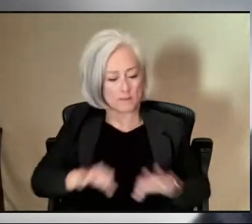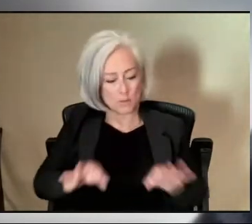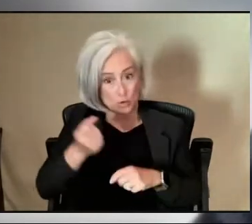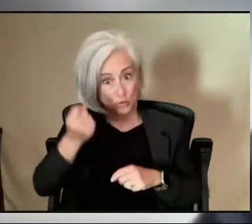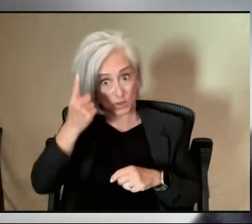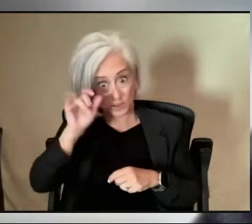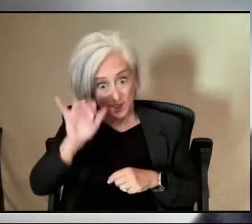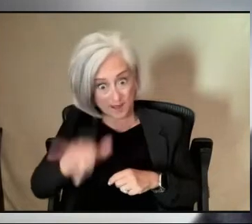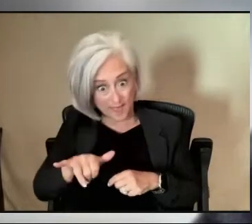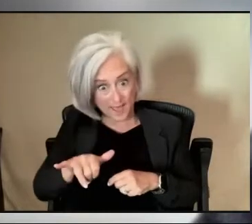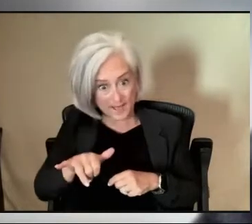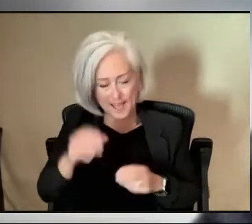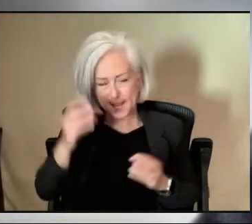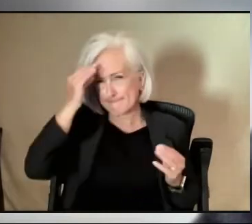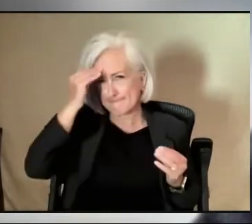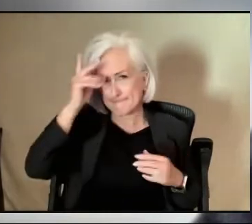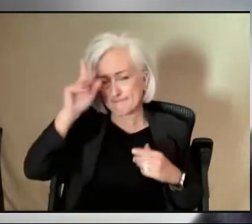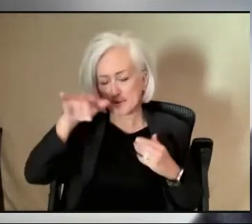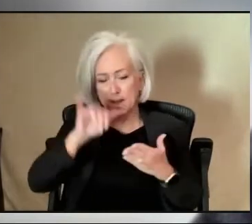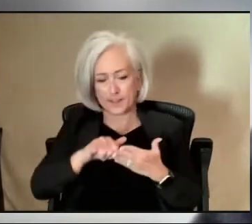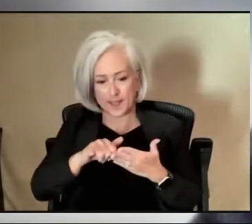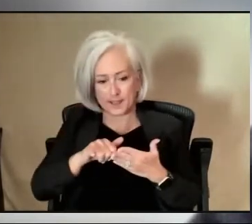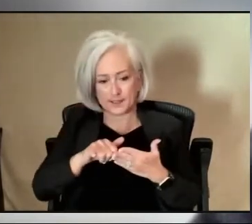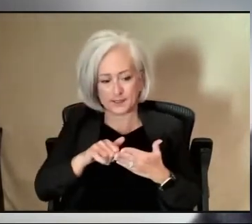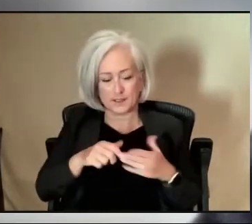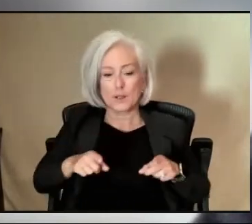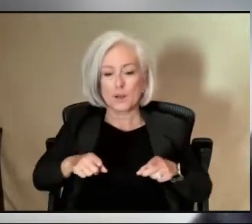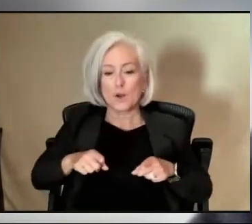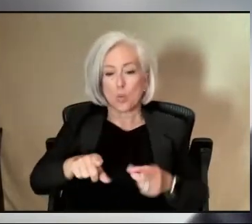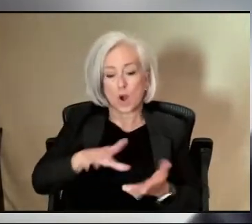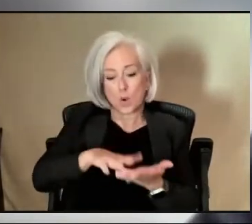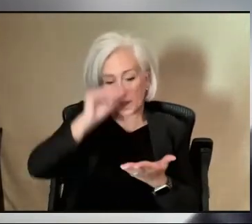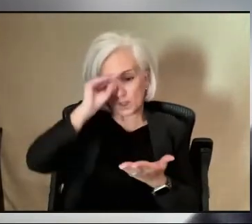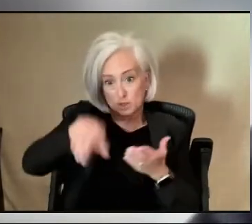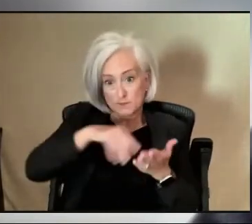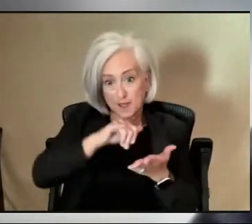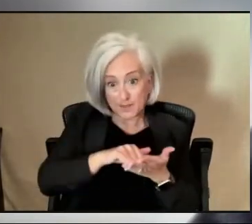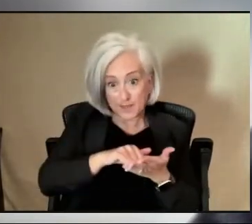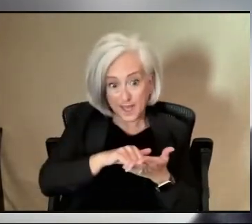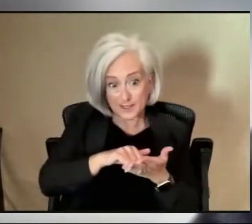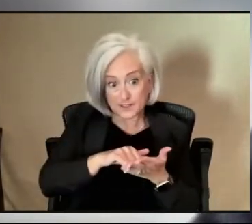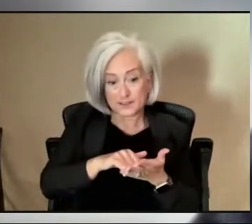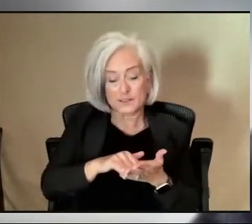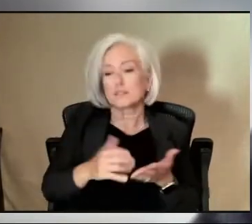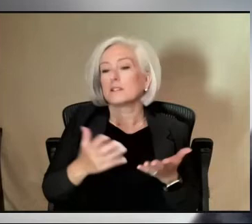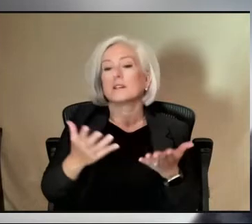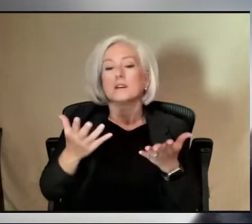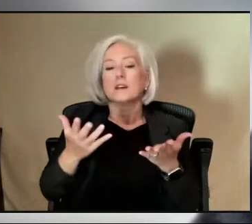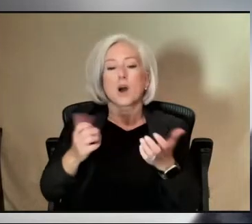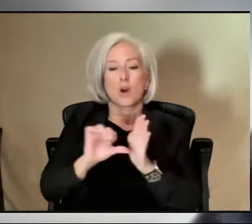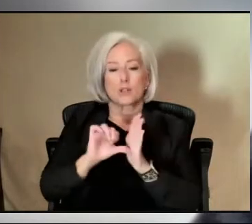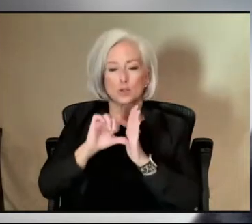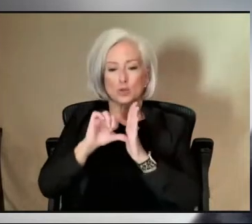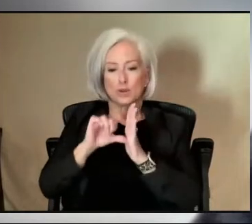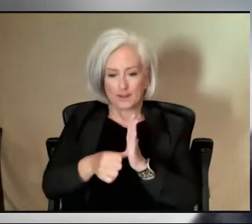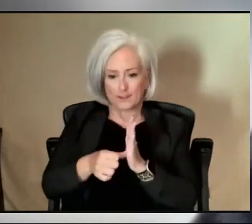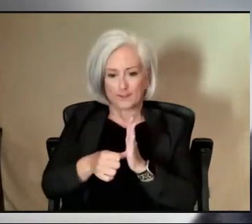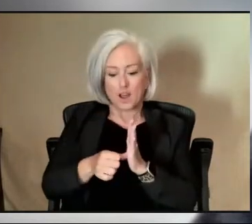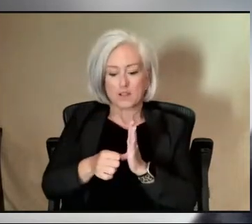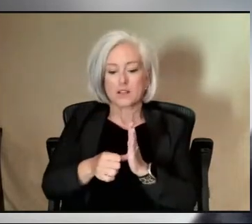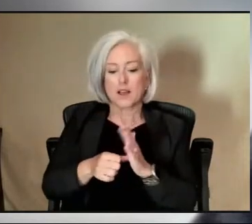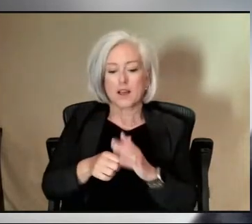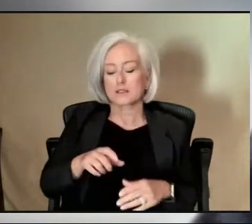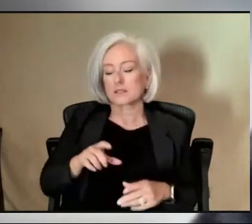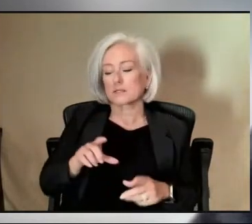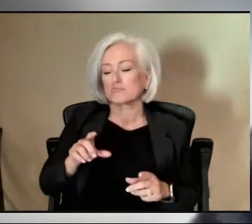we learn about that, let me make a point. It actually harkens back to the question Dr. Harrison